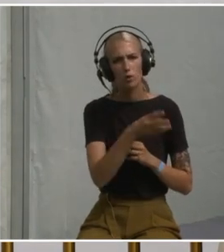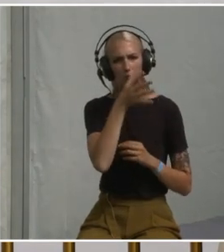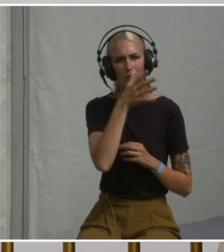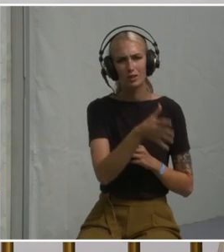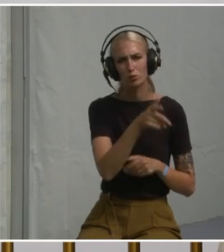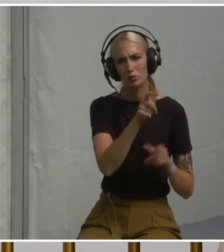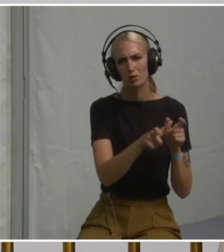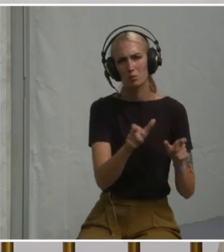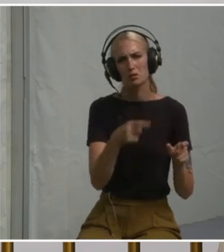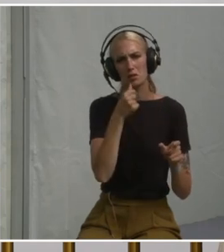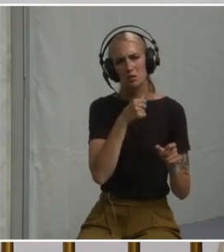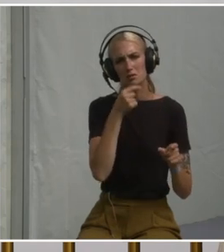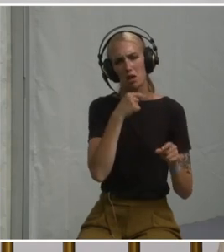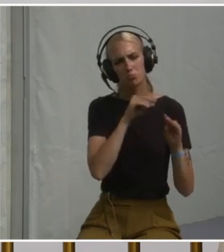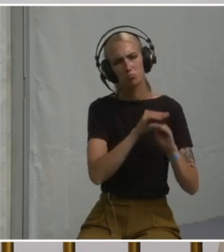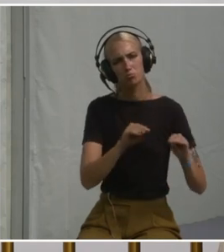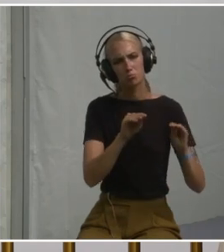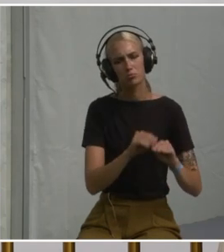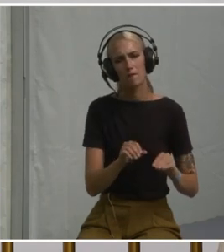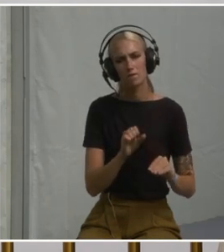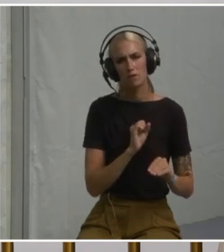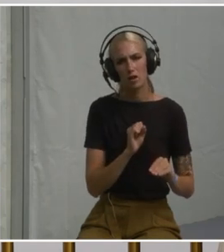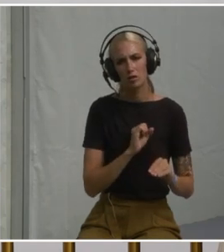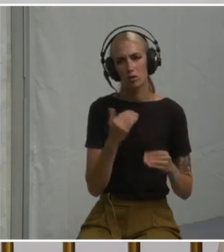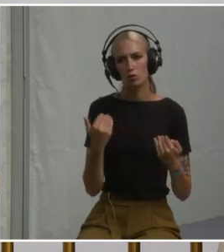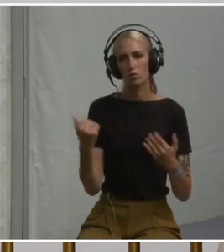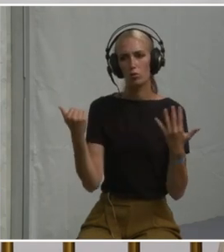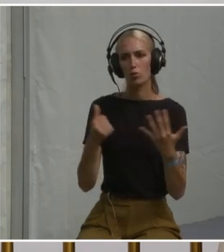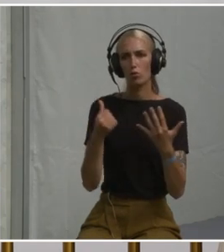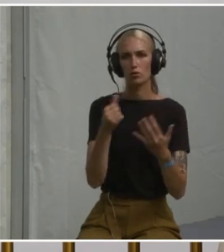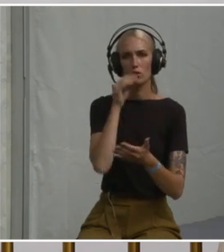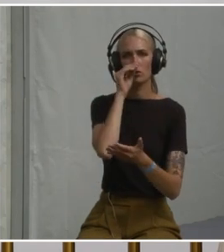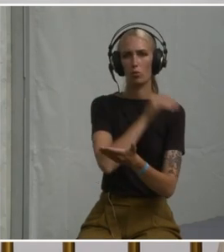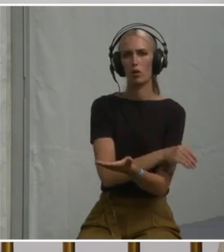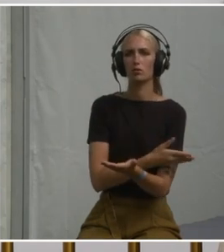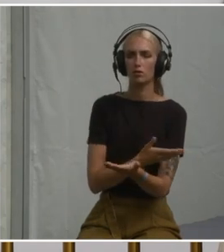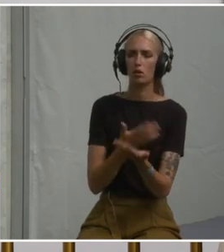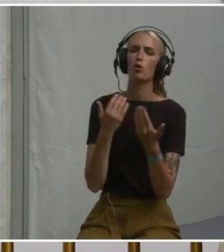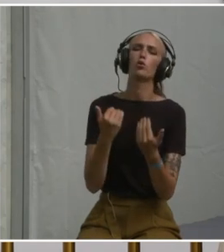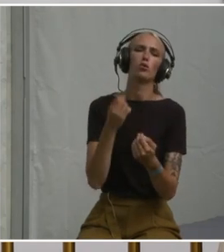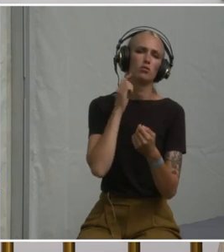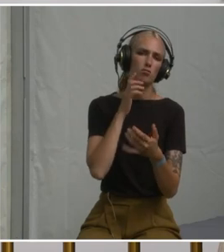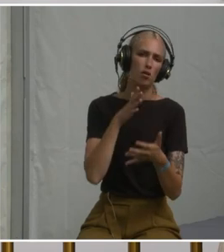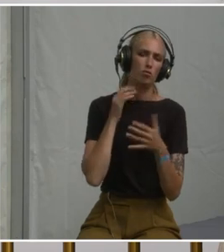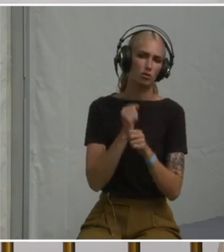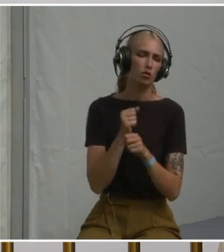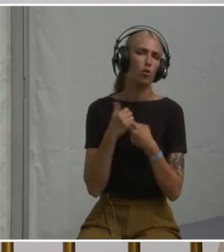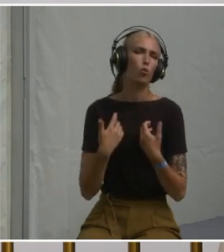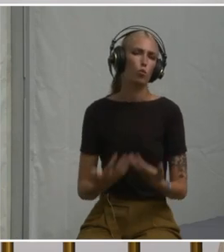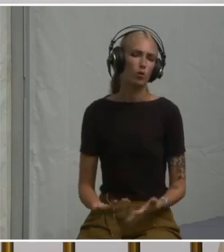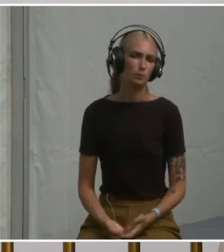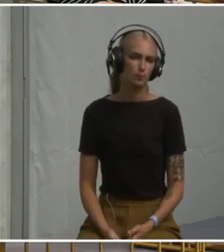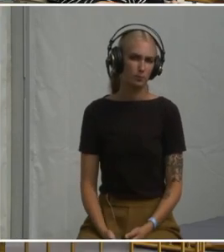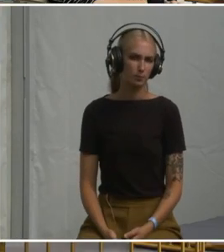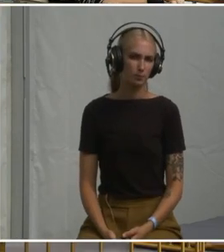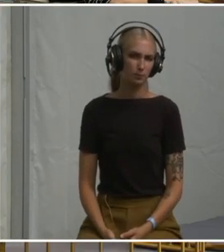5,000 people. And I understood that we got some good ideas from this course how to do it. So.